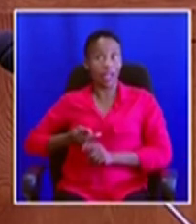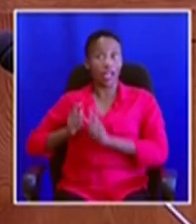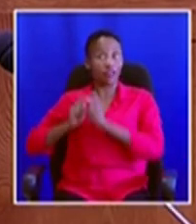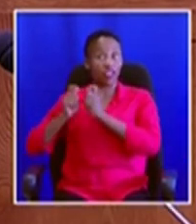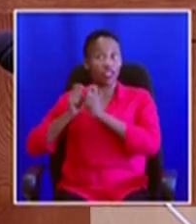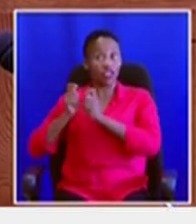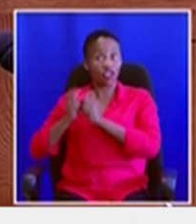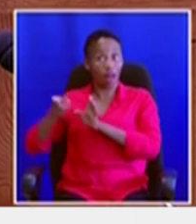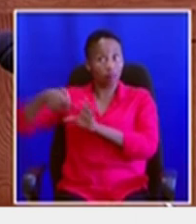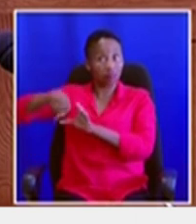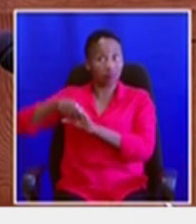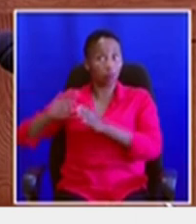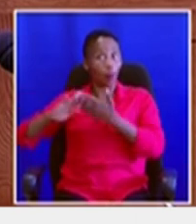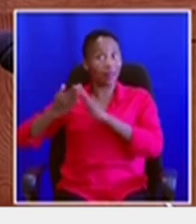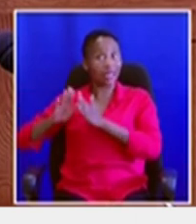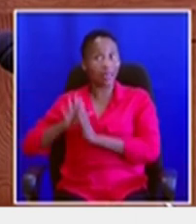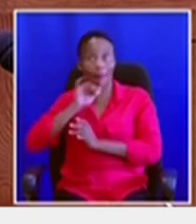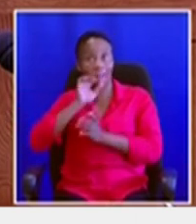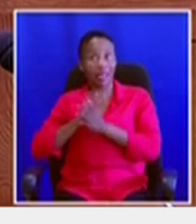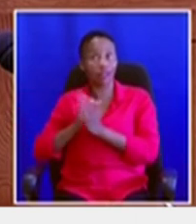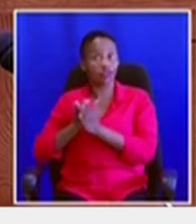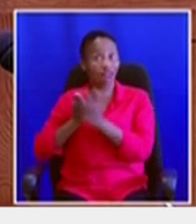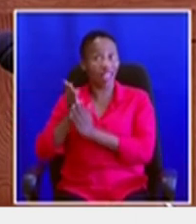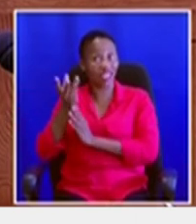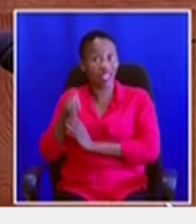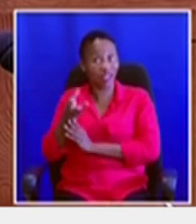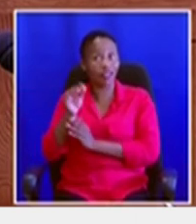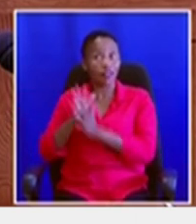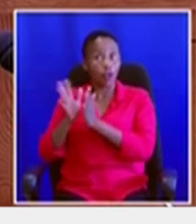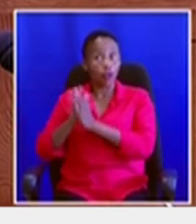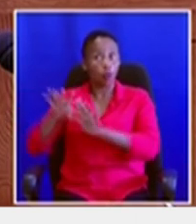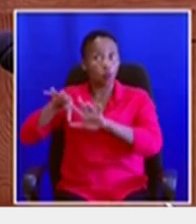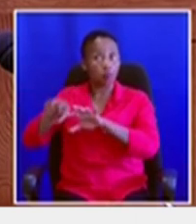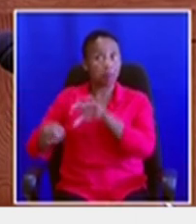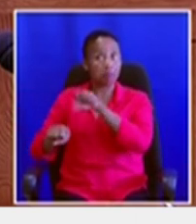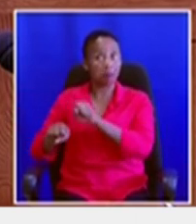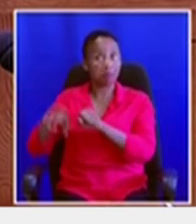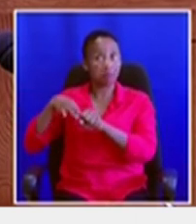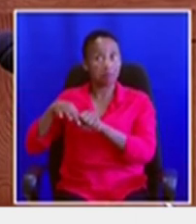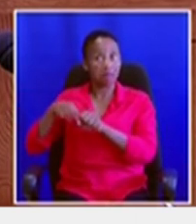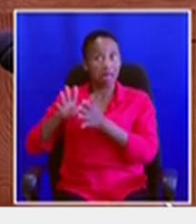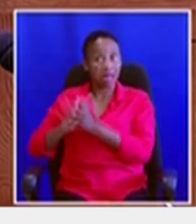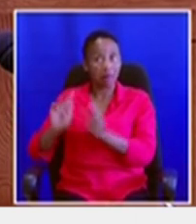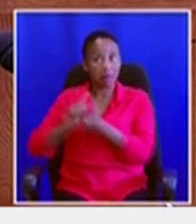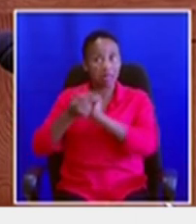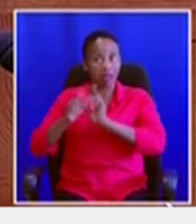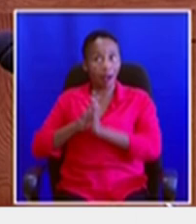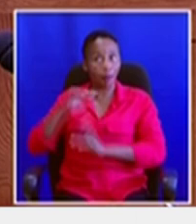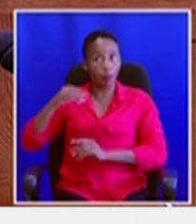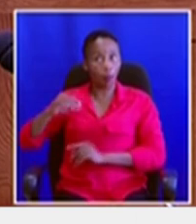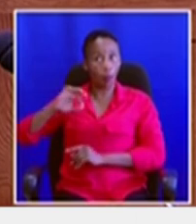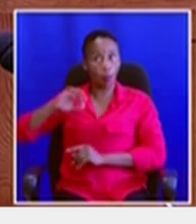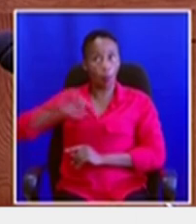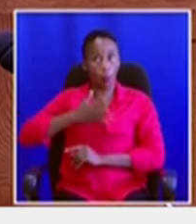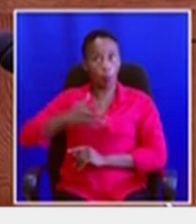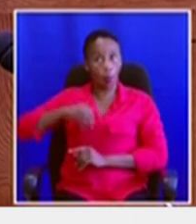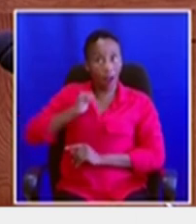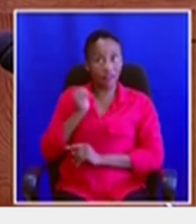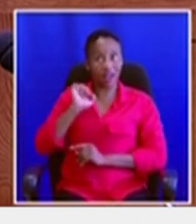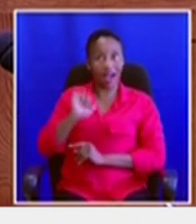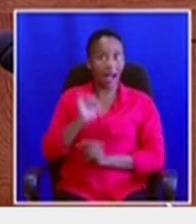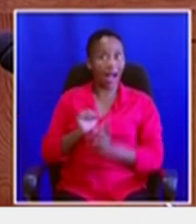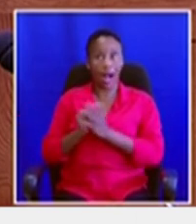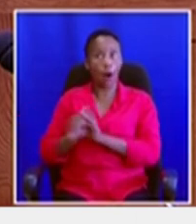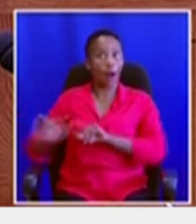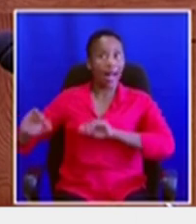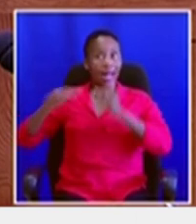community. The institution of traditional leadership must therefore stand firm against the